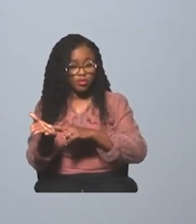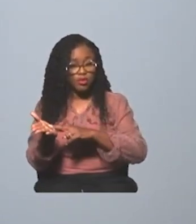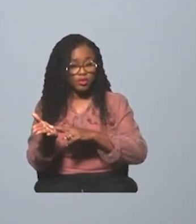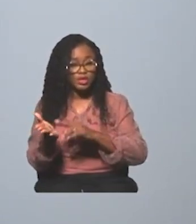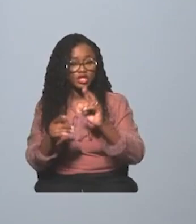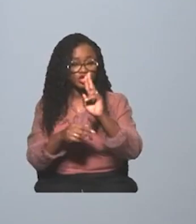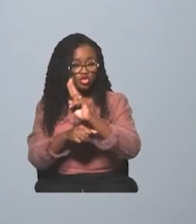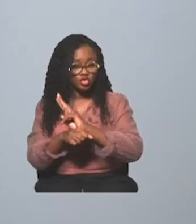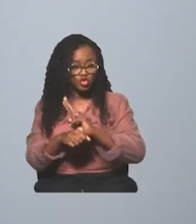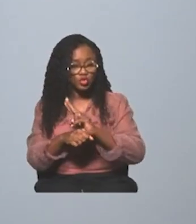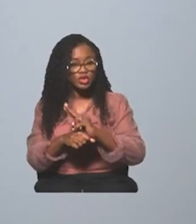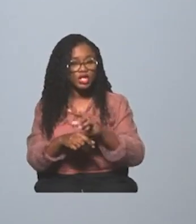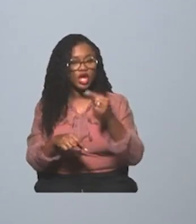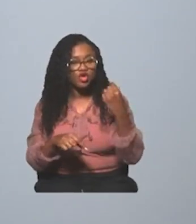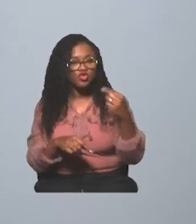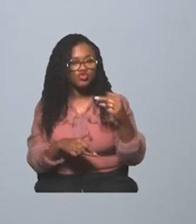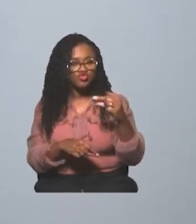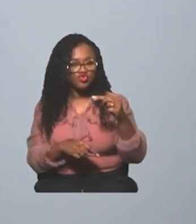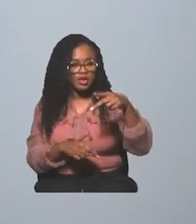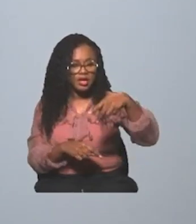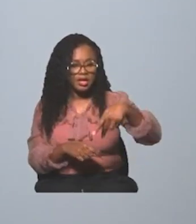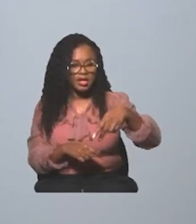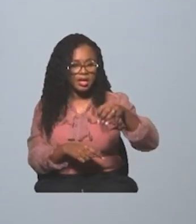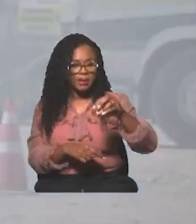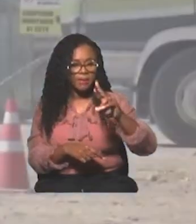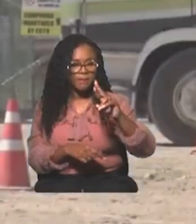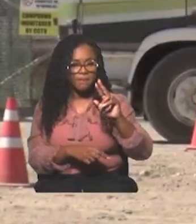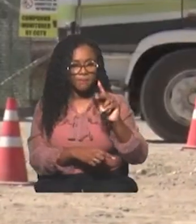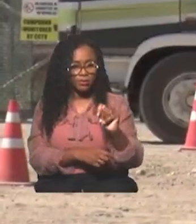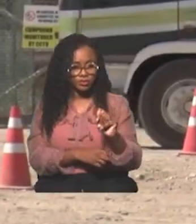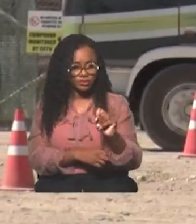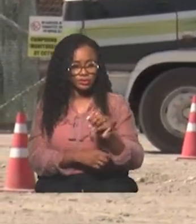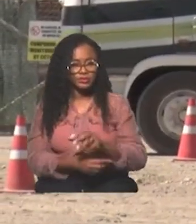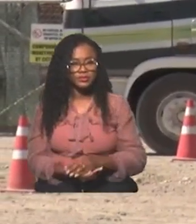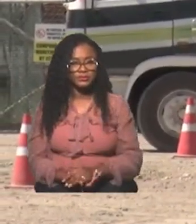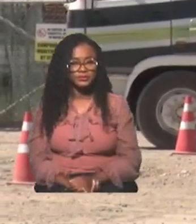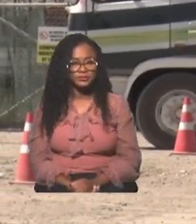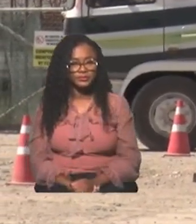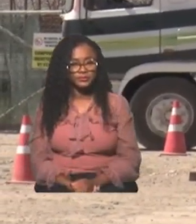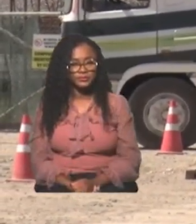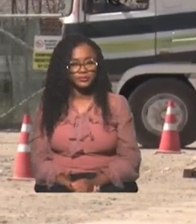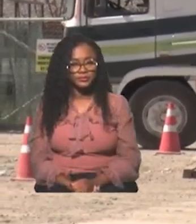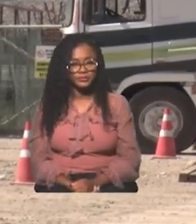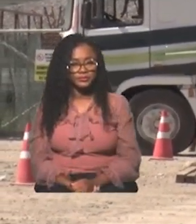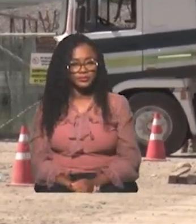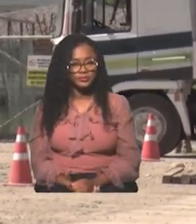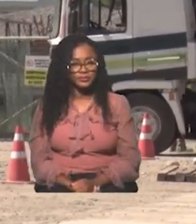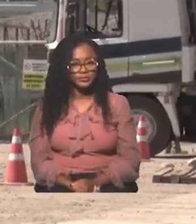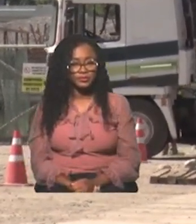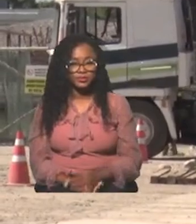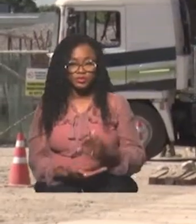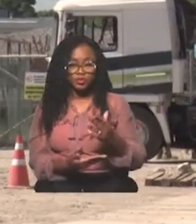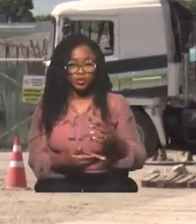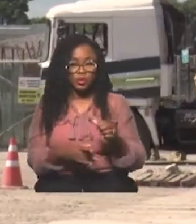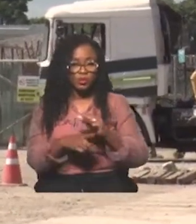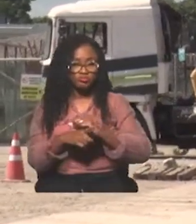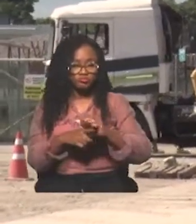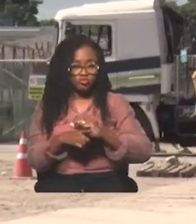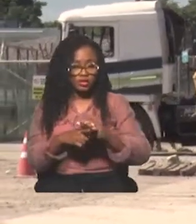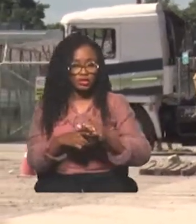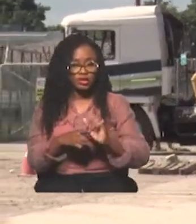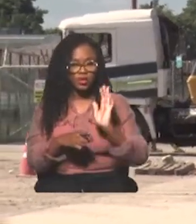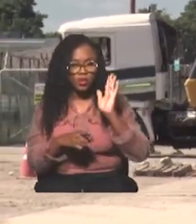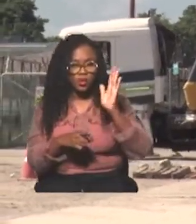they are using a port that is certified as a green port. He notes, moving forward, the green port practices will